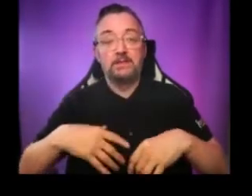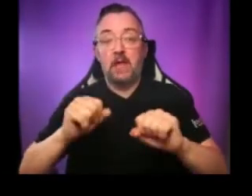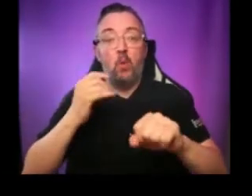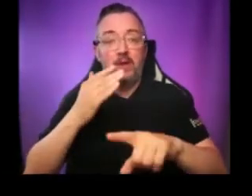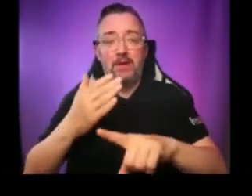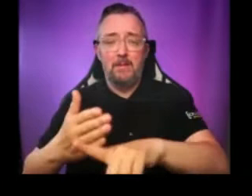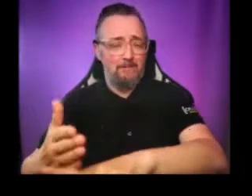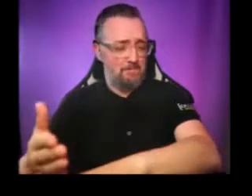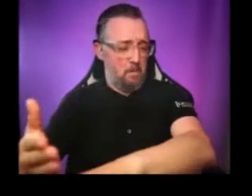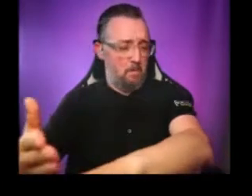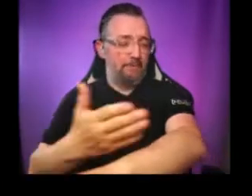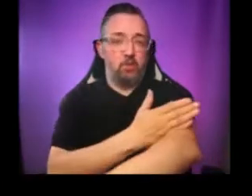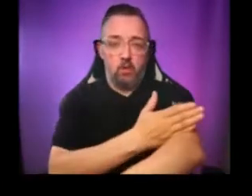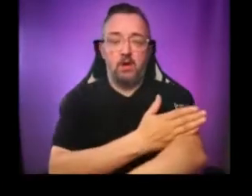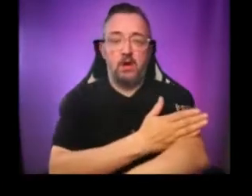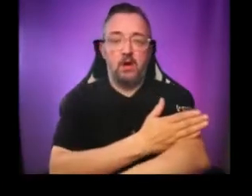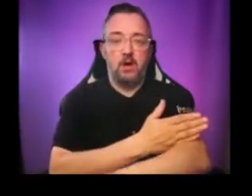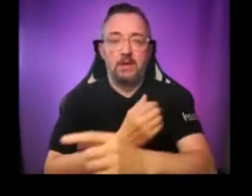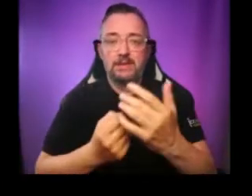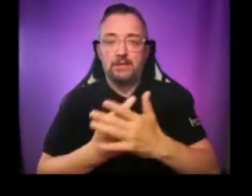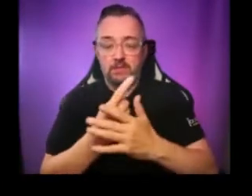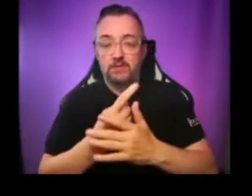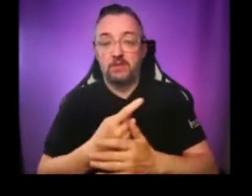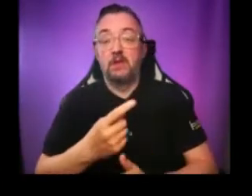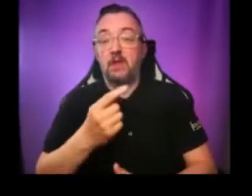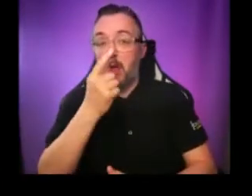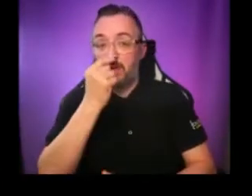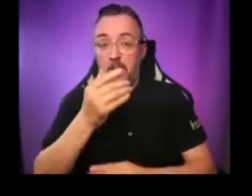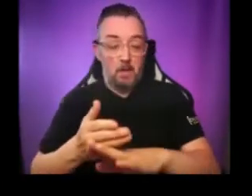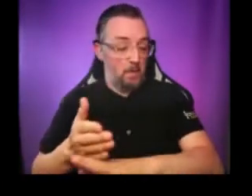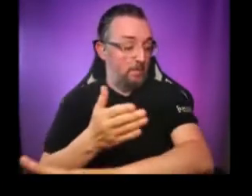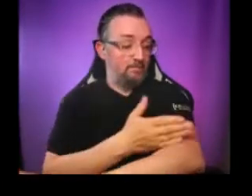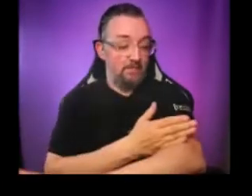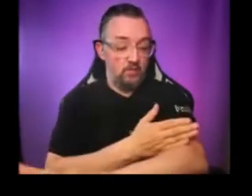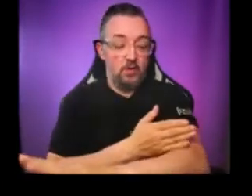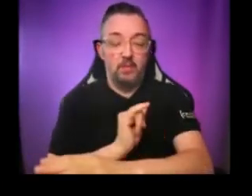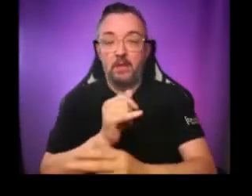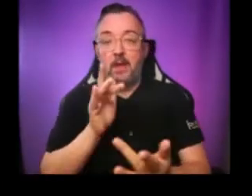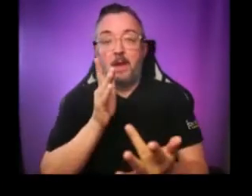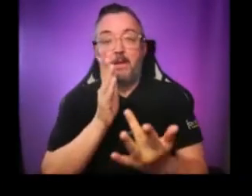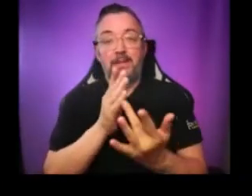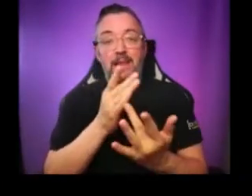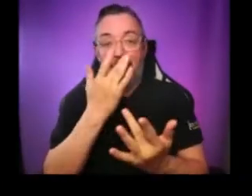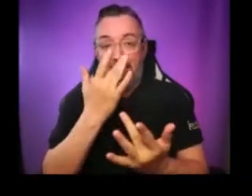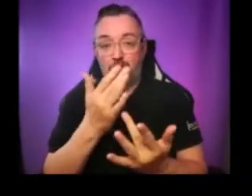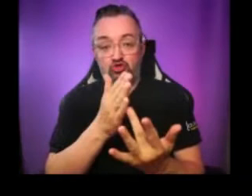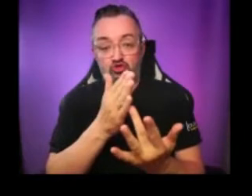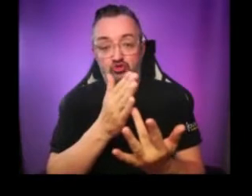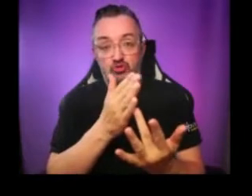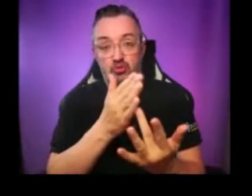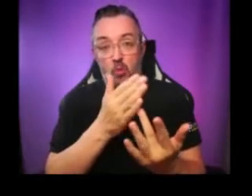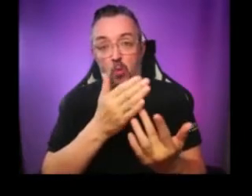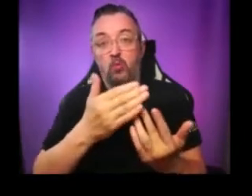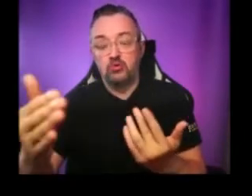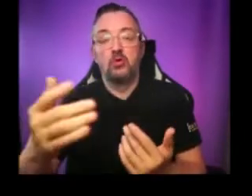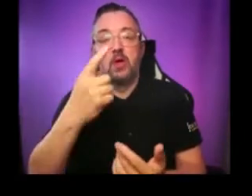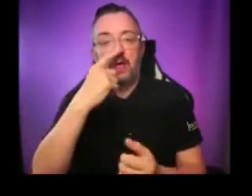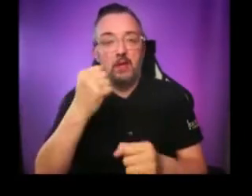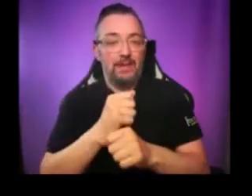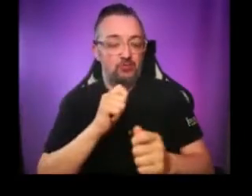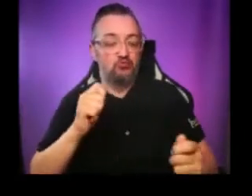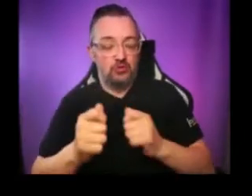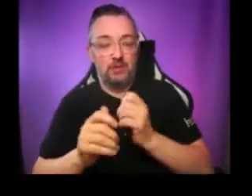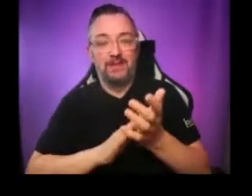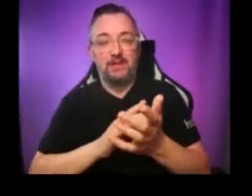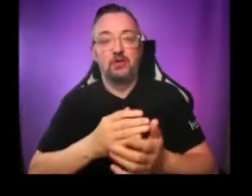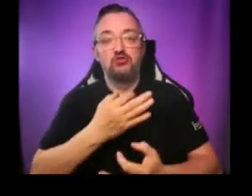symptoms appear, and that there is a window of opportunity, particularly from middle age onwards, in which people can make changes to reduce their